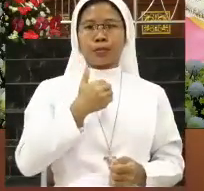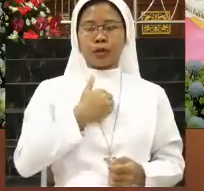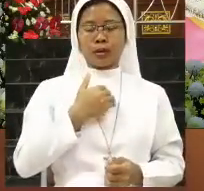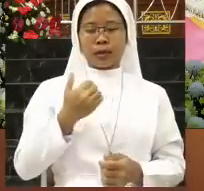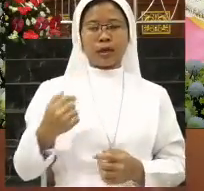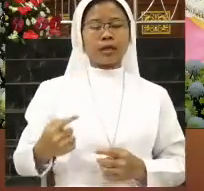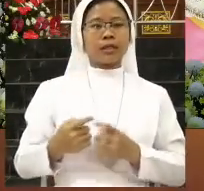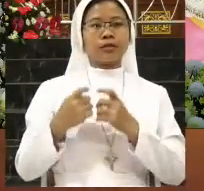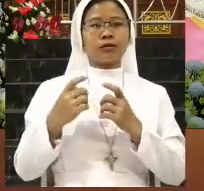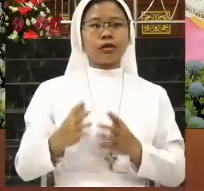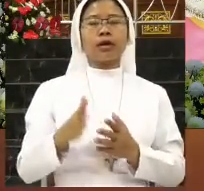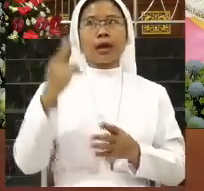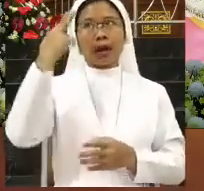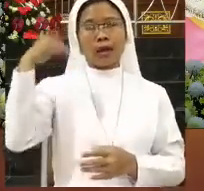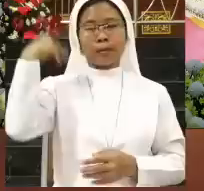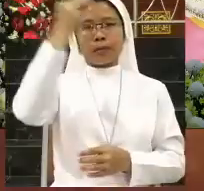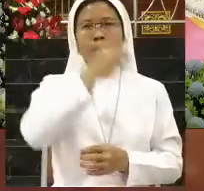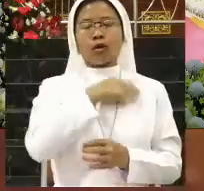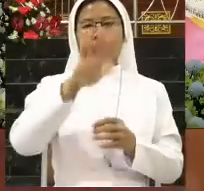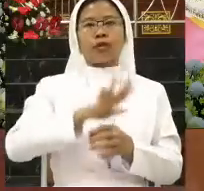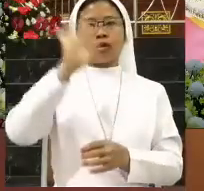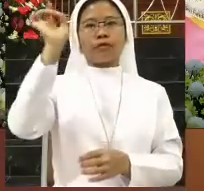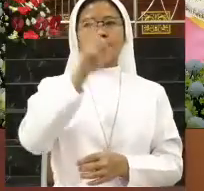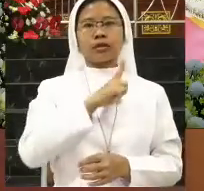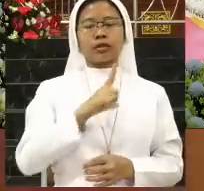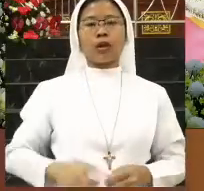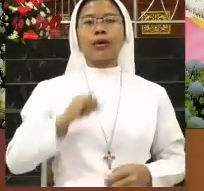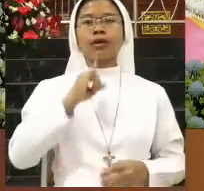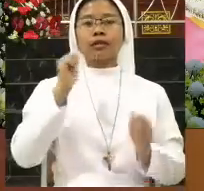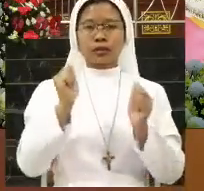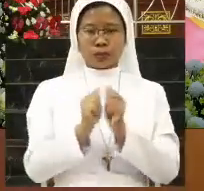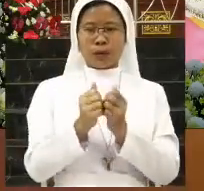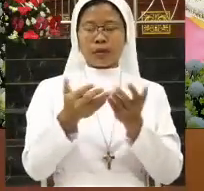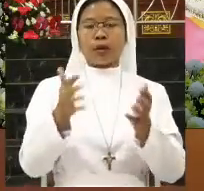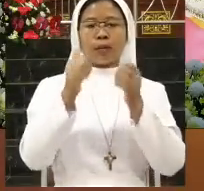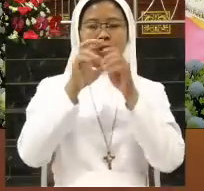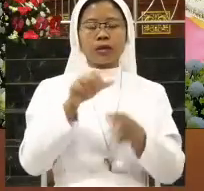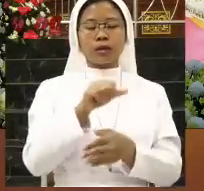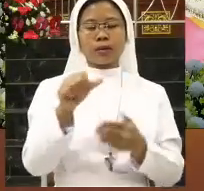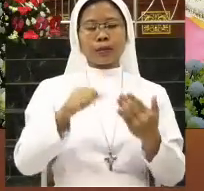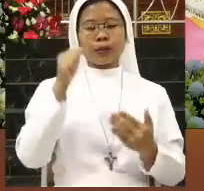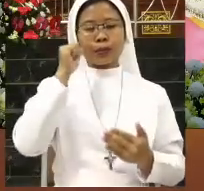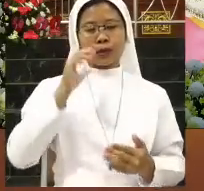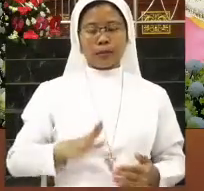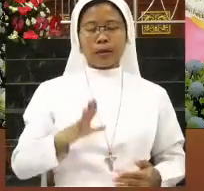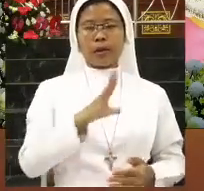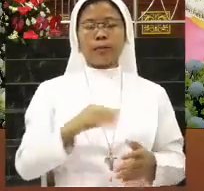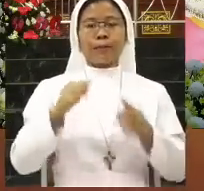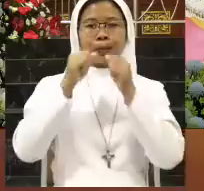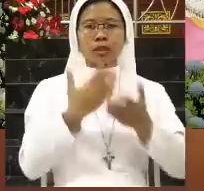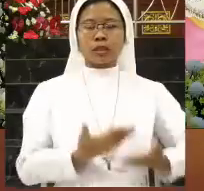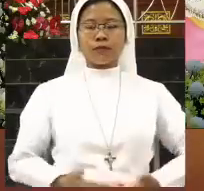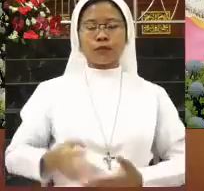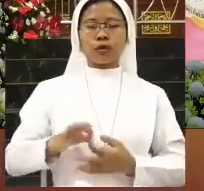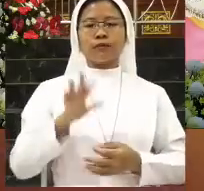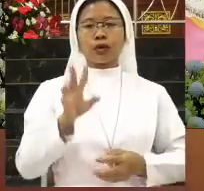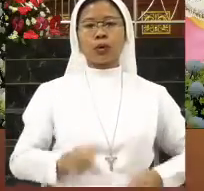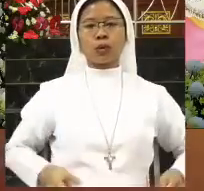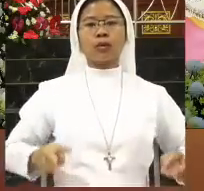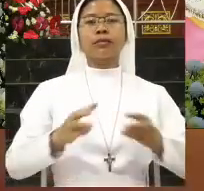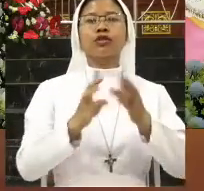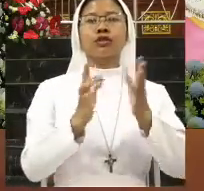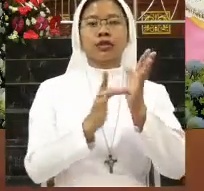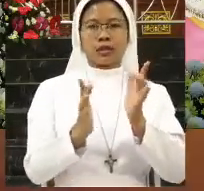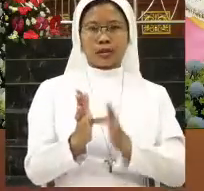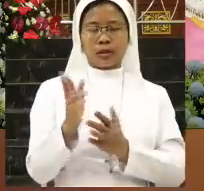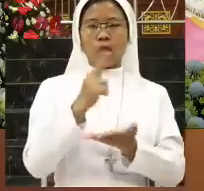sinner. Hail Mary, full of grace, the Lord is with you. Blessed are you among women, and blessed is the fruit of your